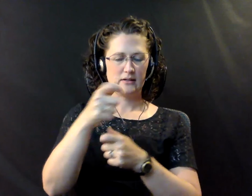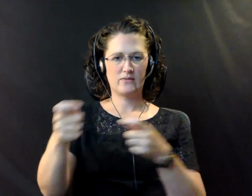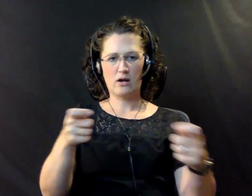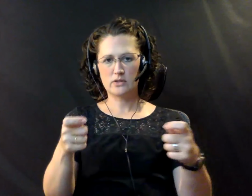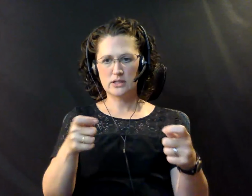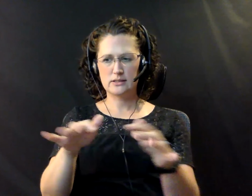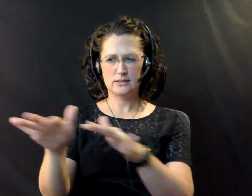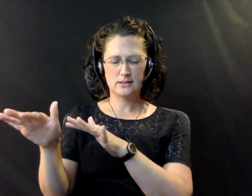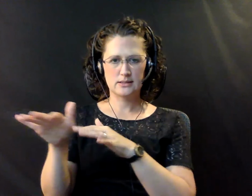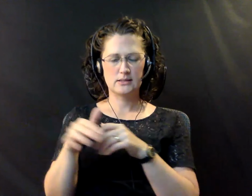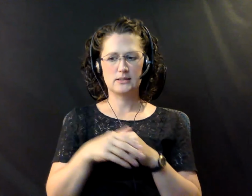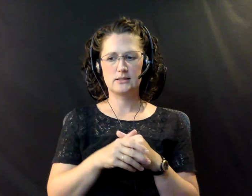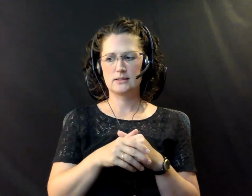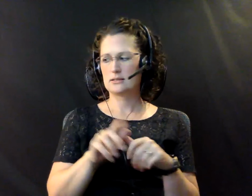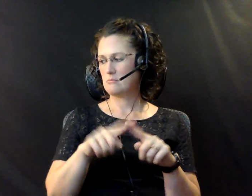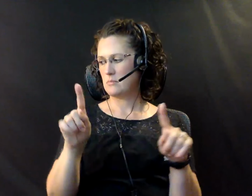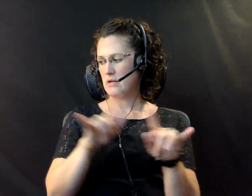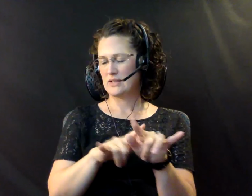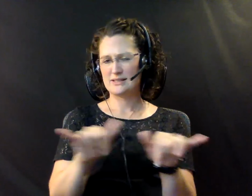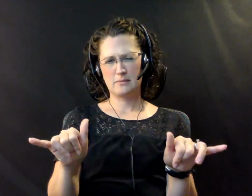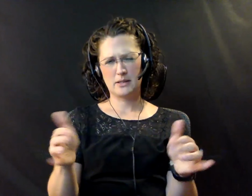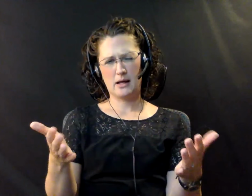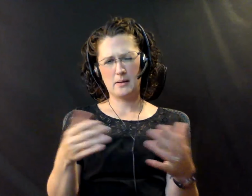same time, they